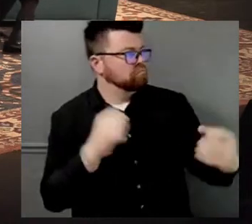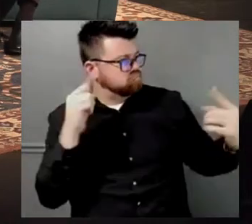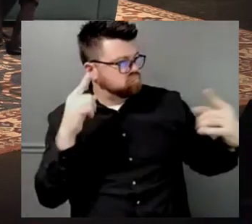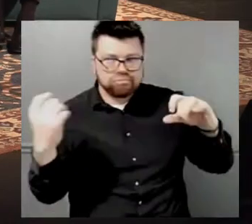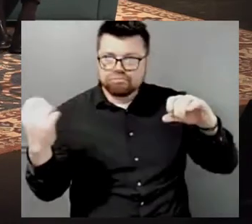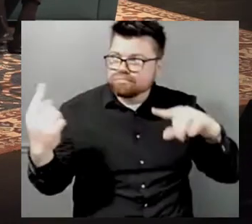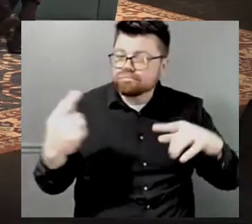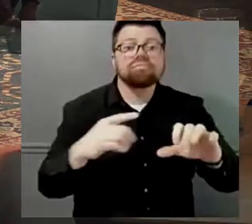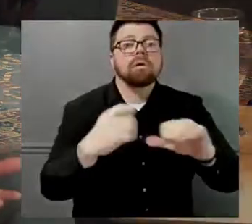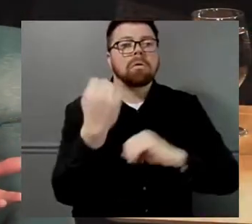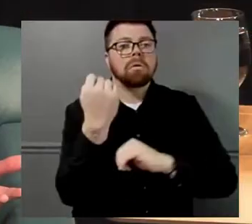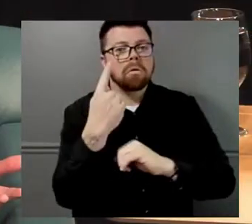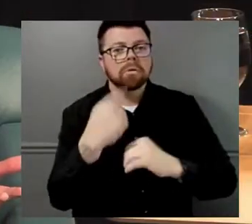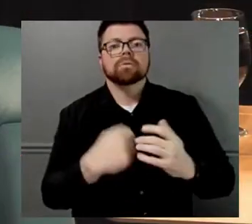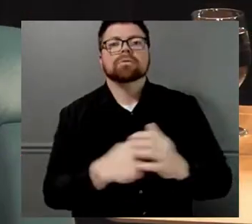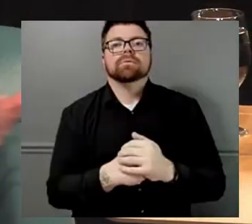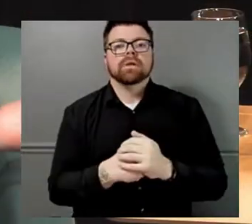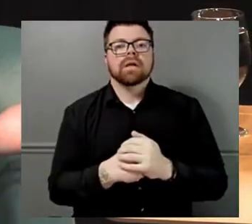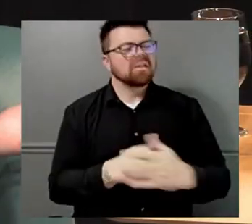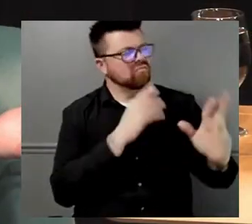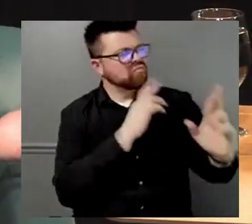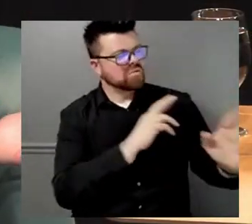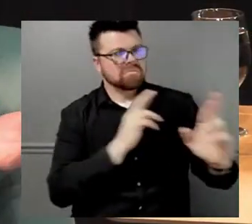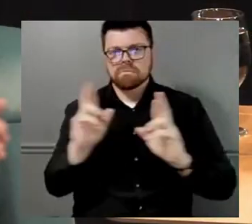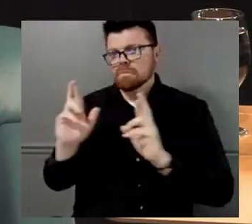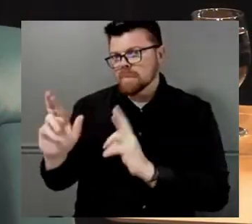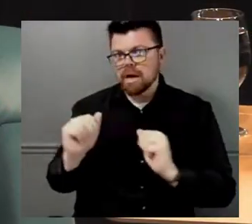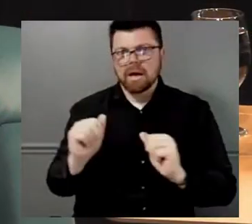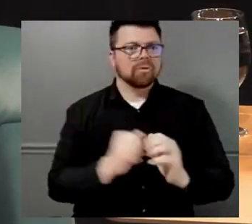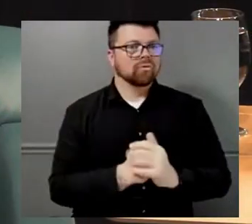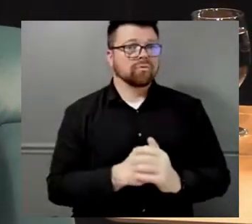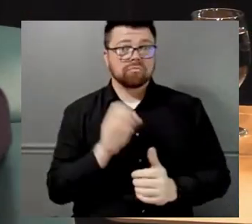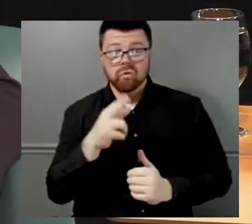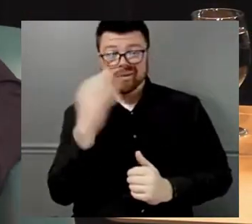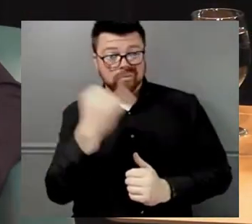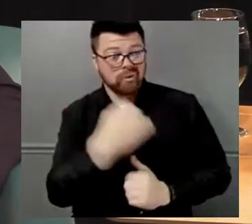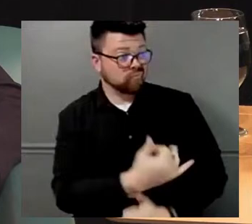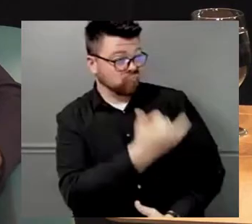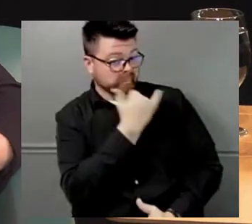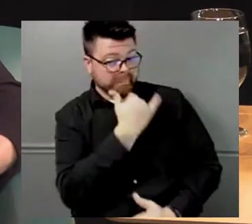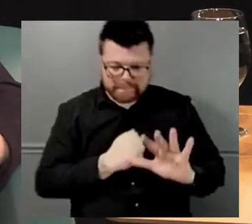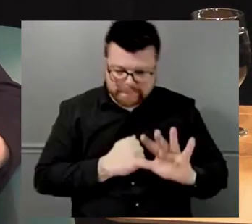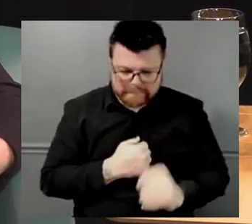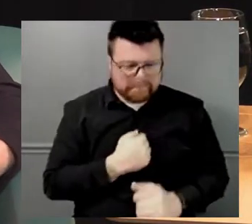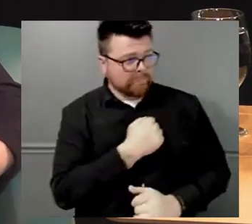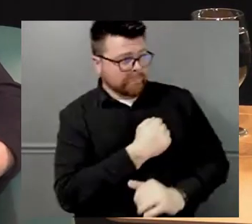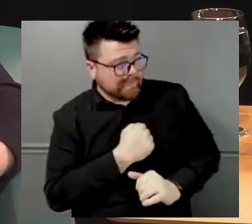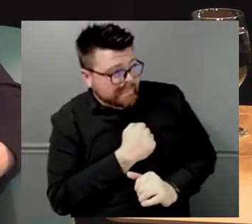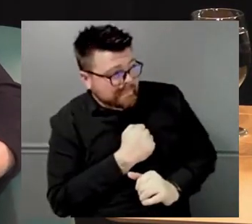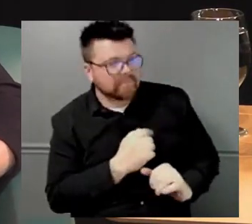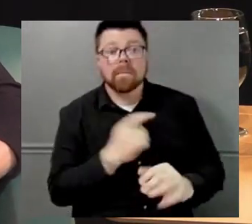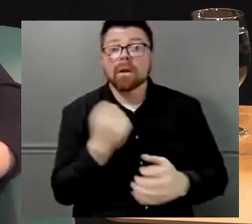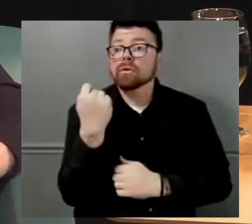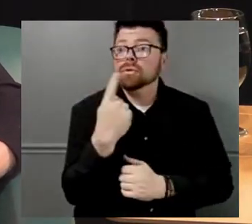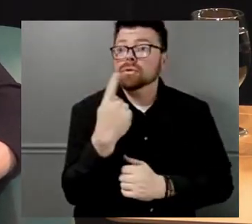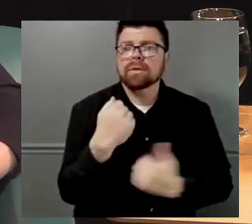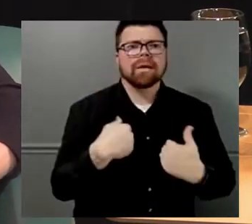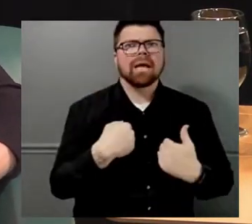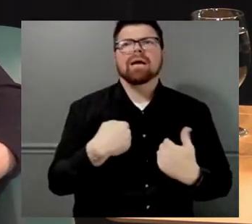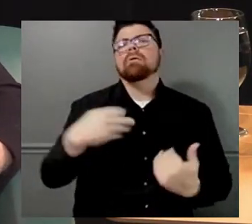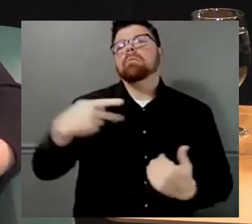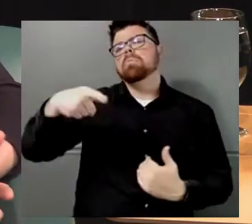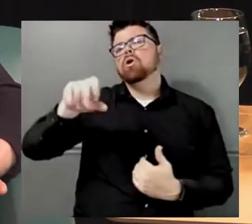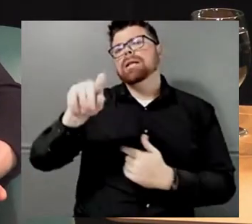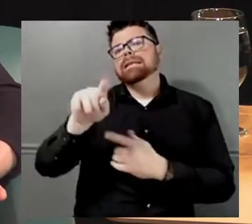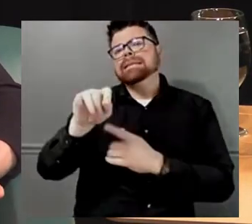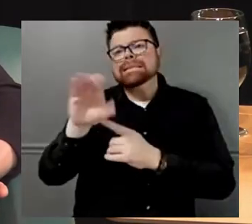kind of dialogue that's respectful, that apologizes when apology is necessary, and that understands we live in a pluralistic society.